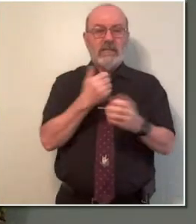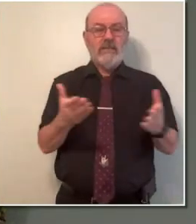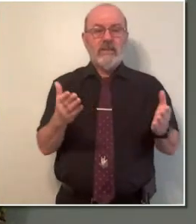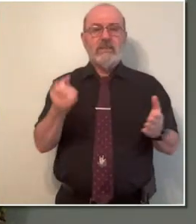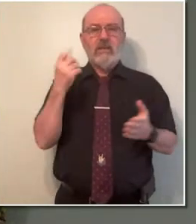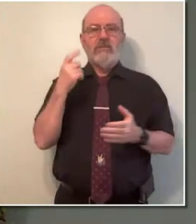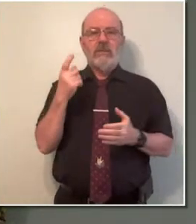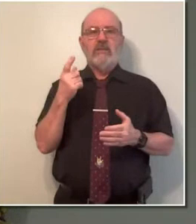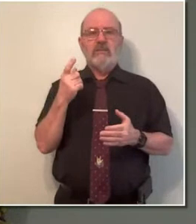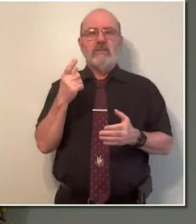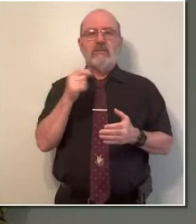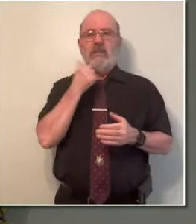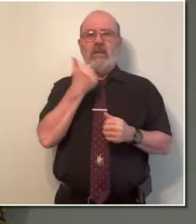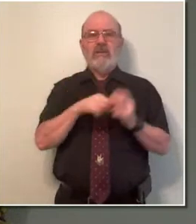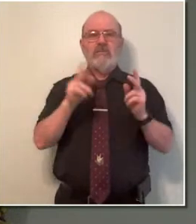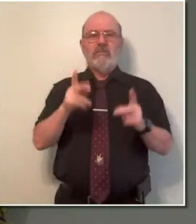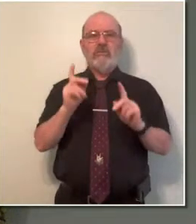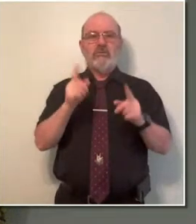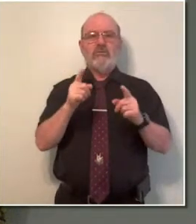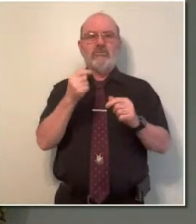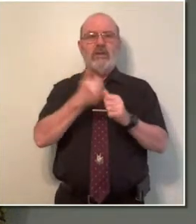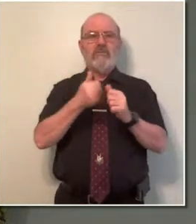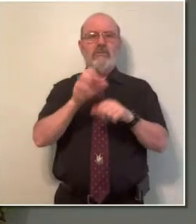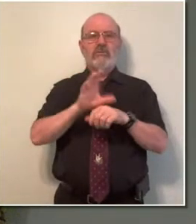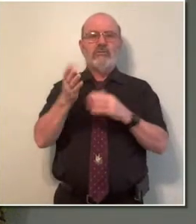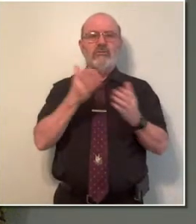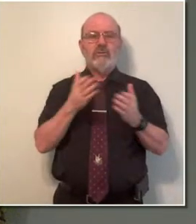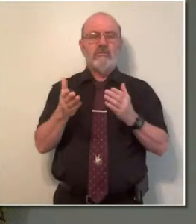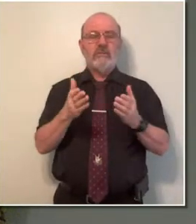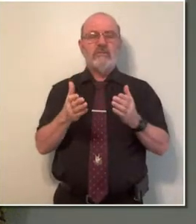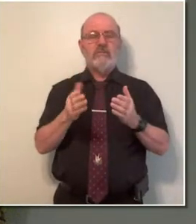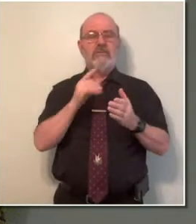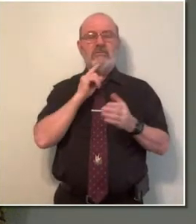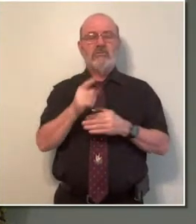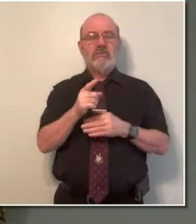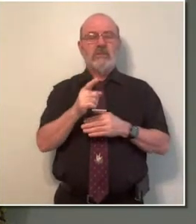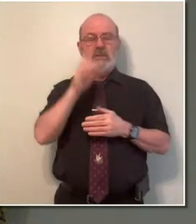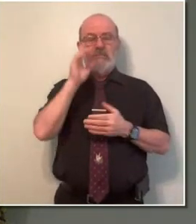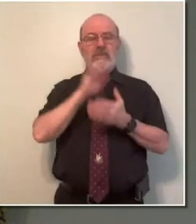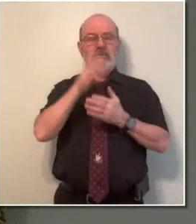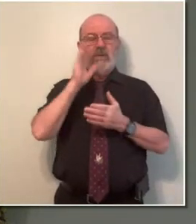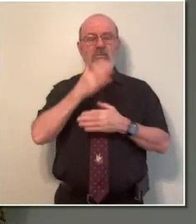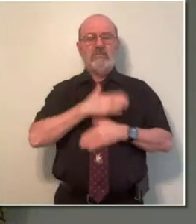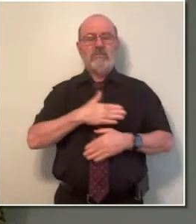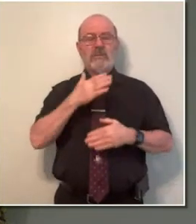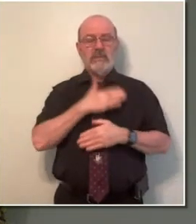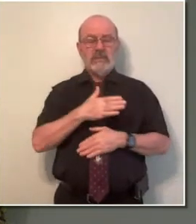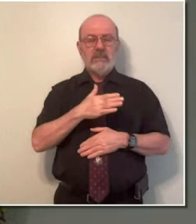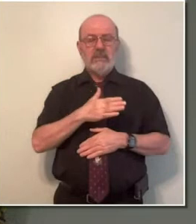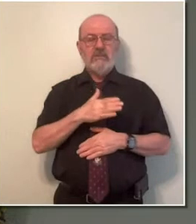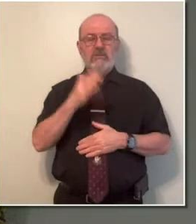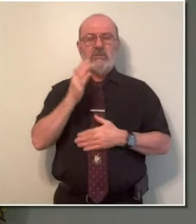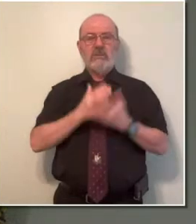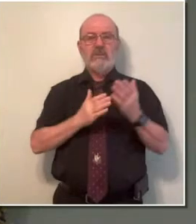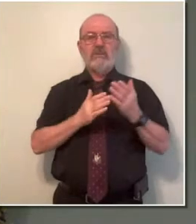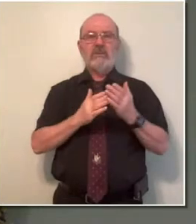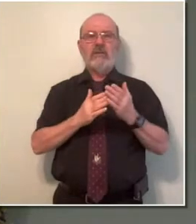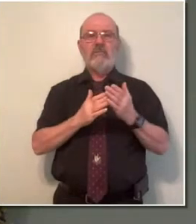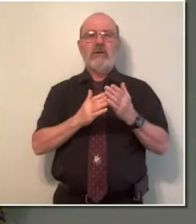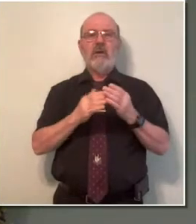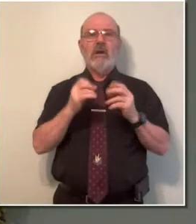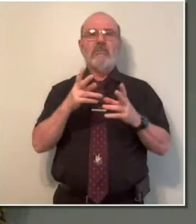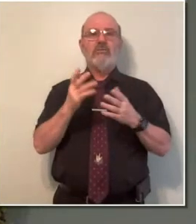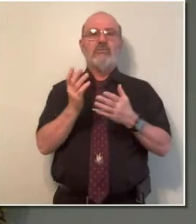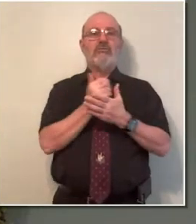that not everyone can make every church service, but I can assure you, I believe God would be pleased If there was some casual opportunity to earn a little